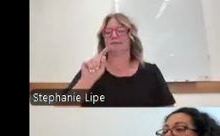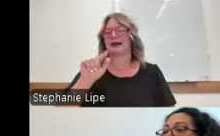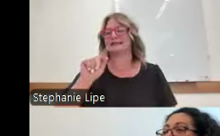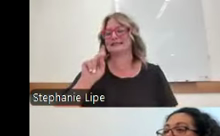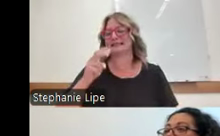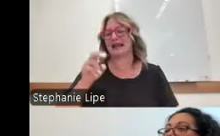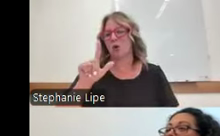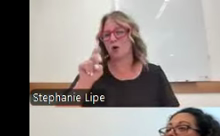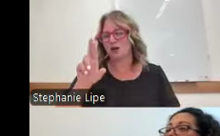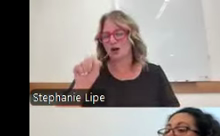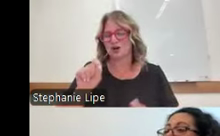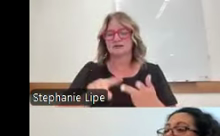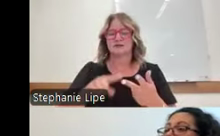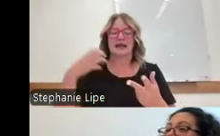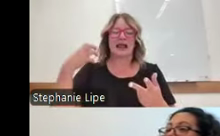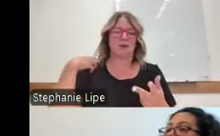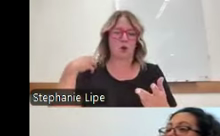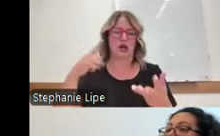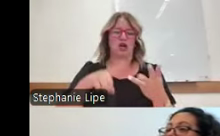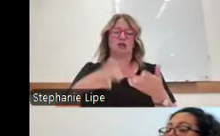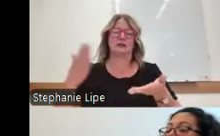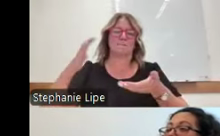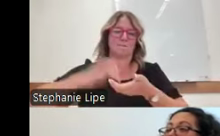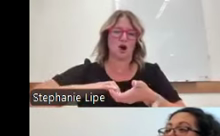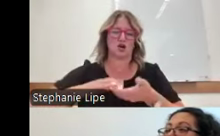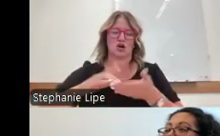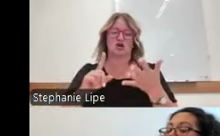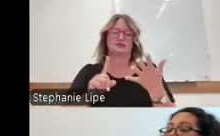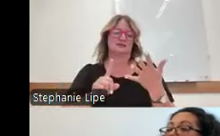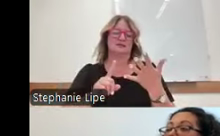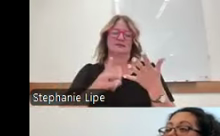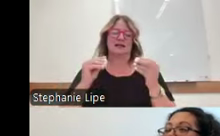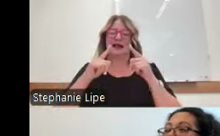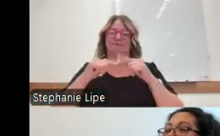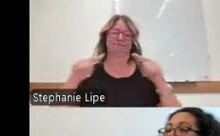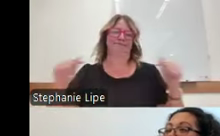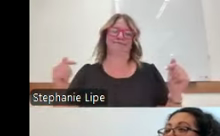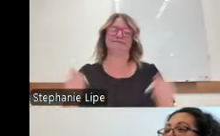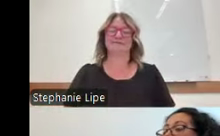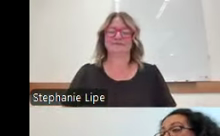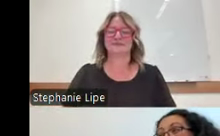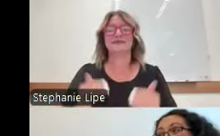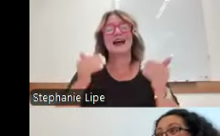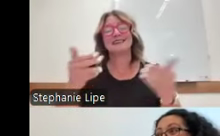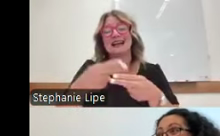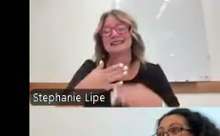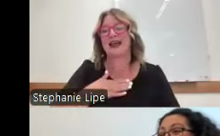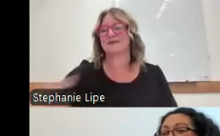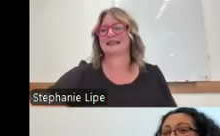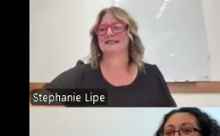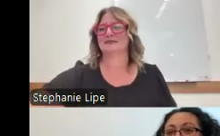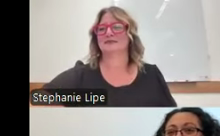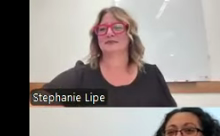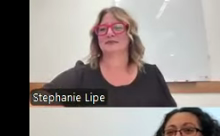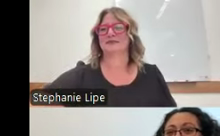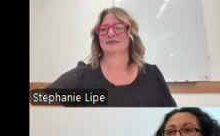our customers, to our stakeholders, to our employers, to our partners, and the list can go on from there.